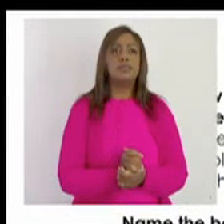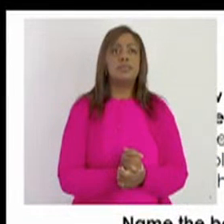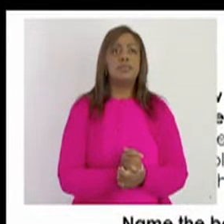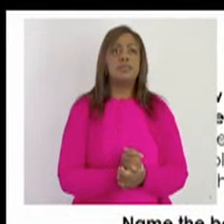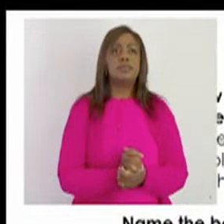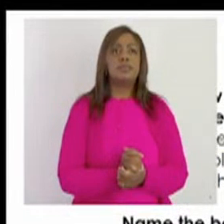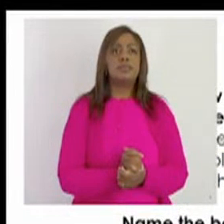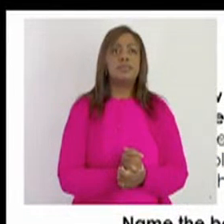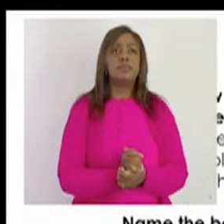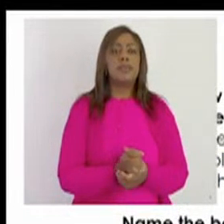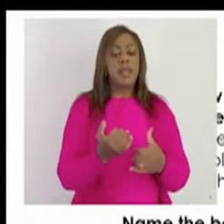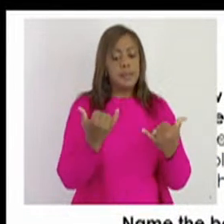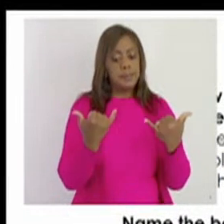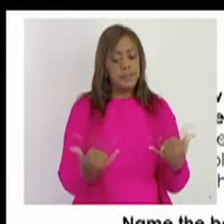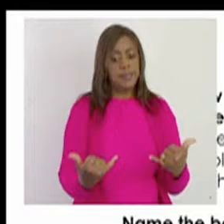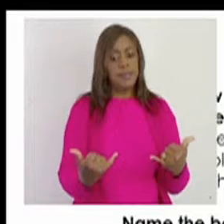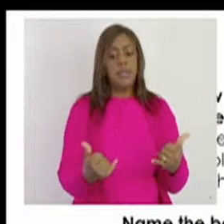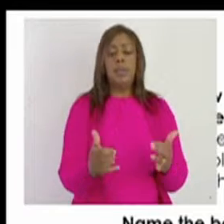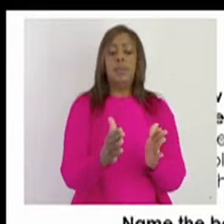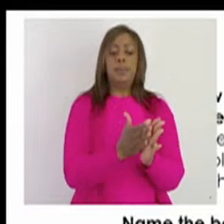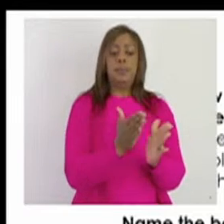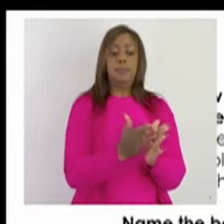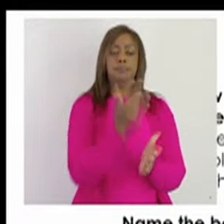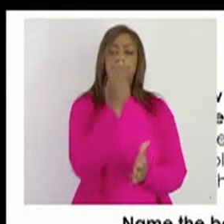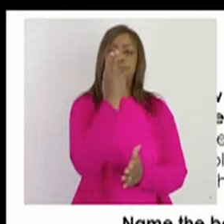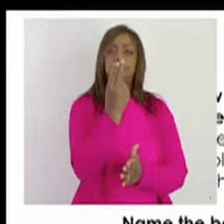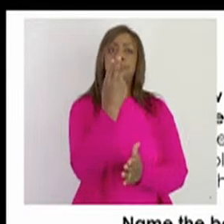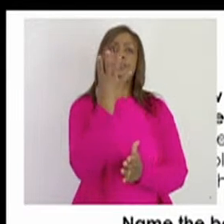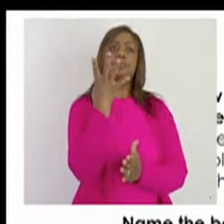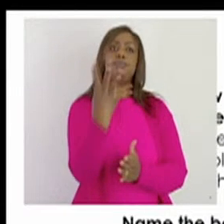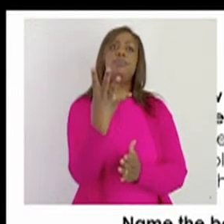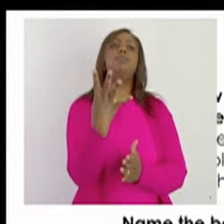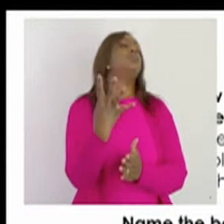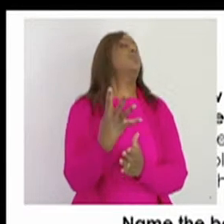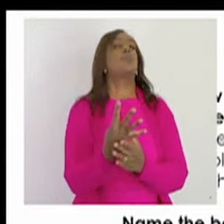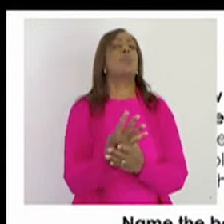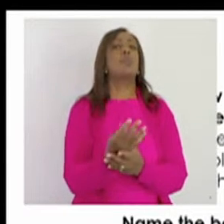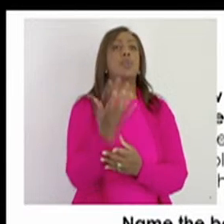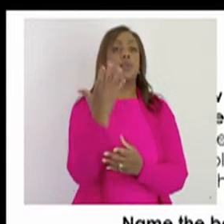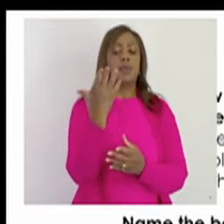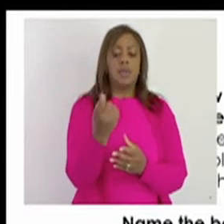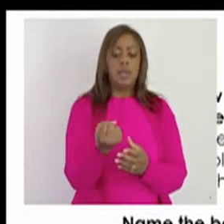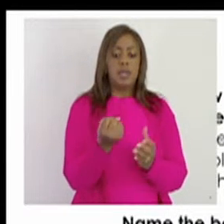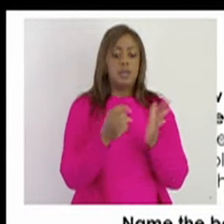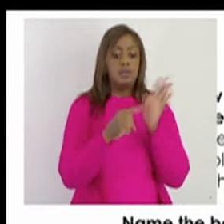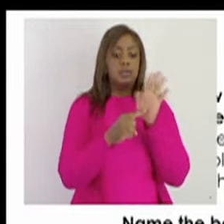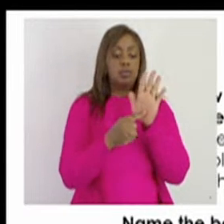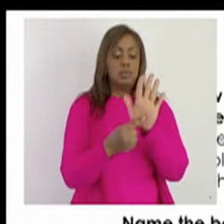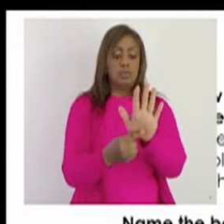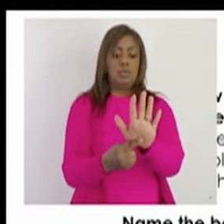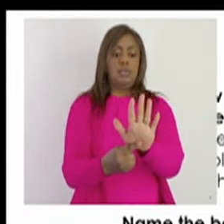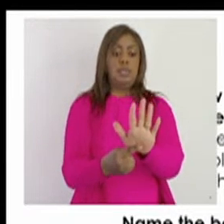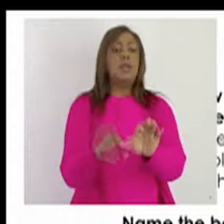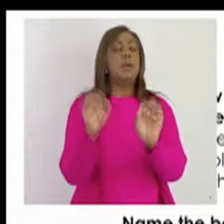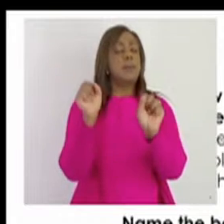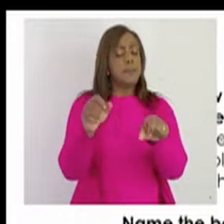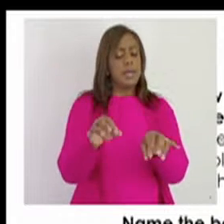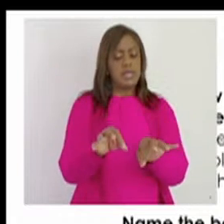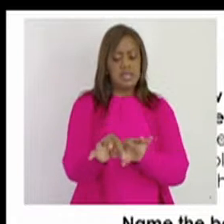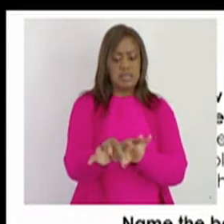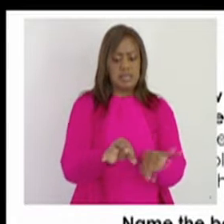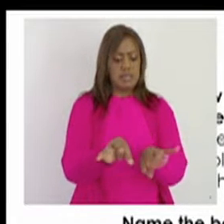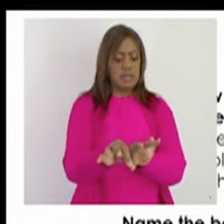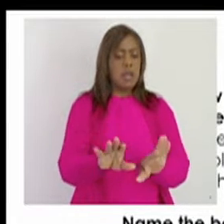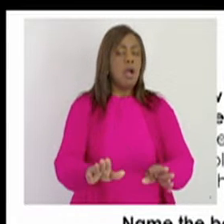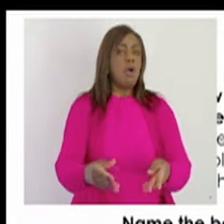We are moving on to page 24. On page 24, it says that you must be able to explain how HIV